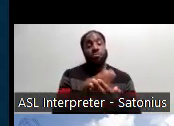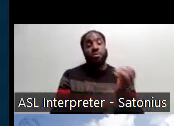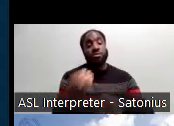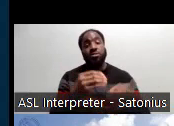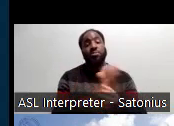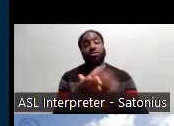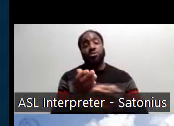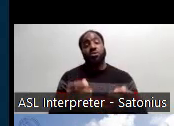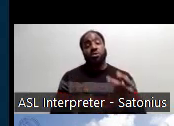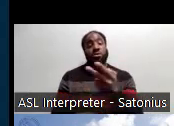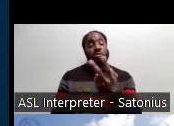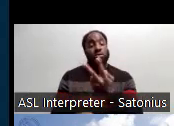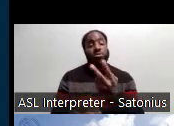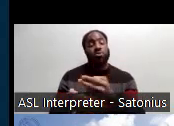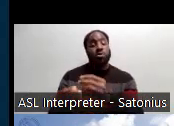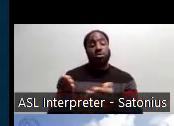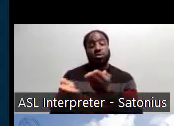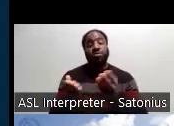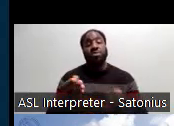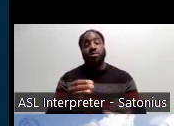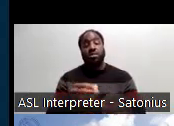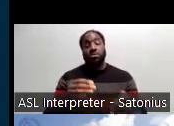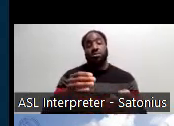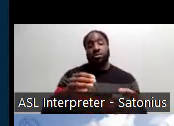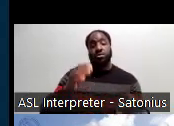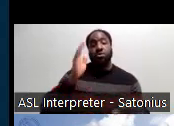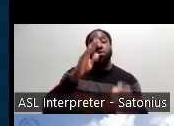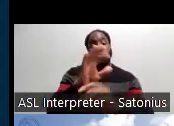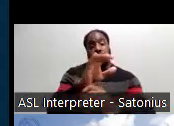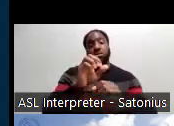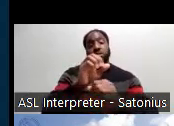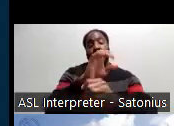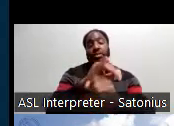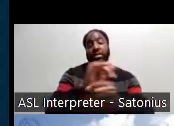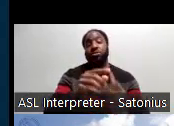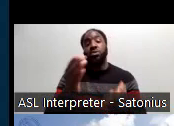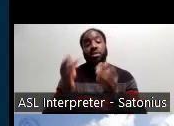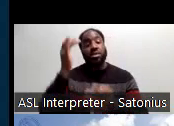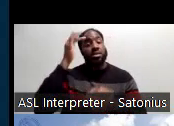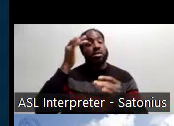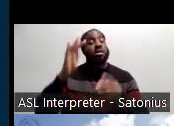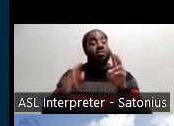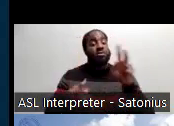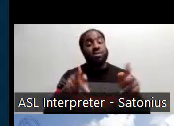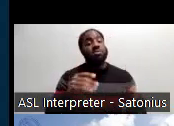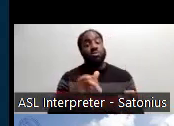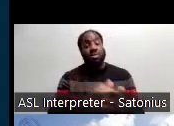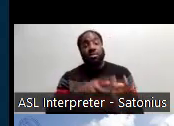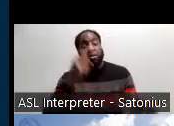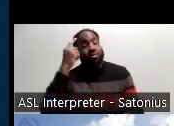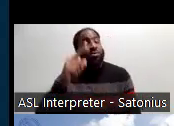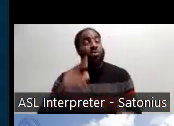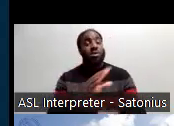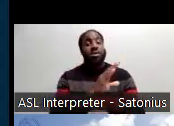services and policy changes reach the Californians they're intended to, leave no one behind, and move us forward to an age and